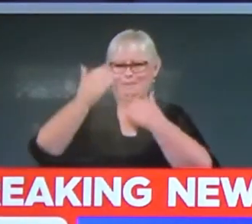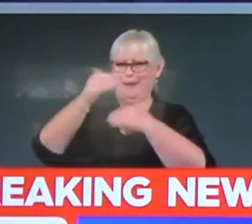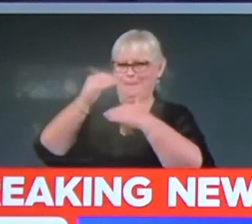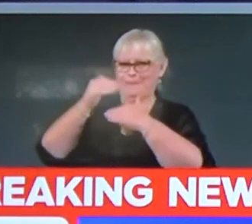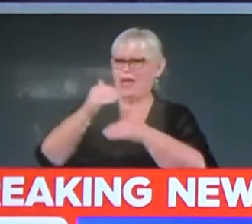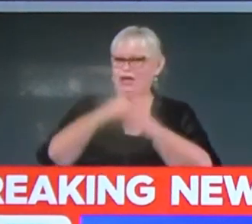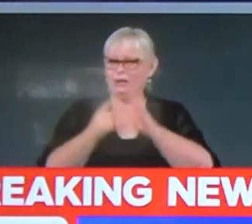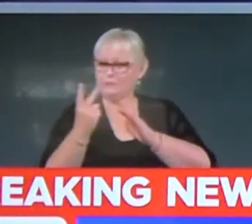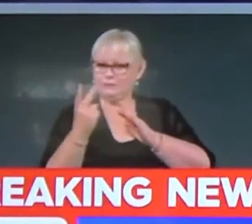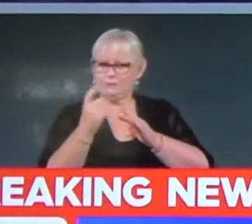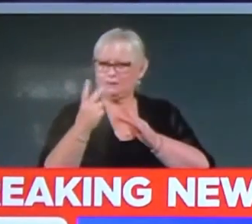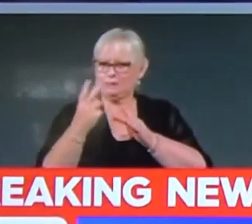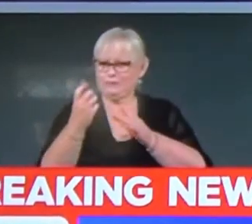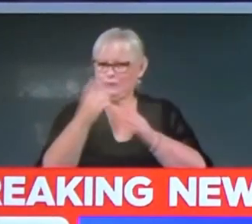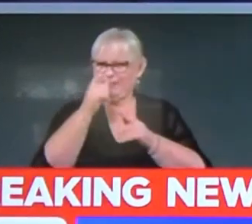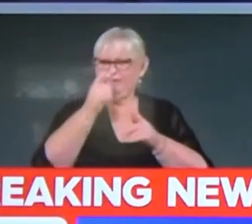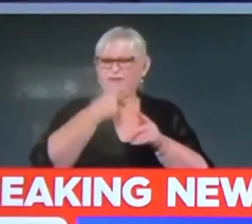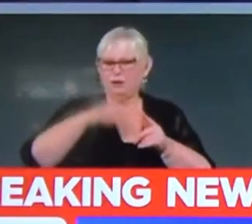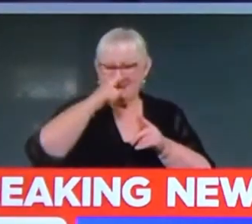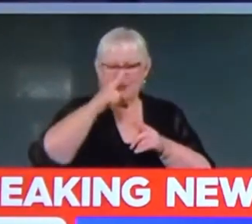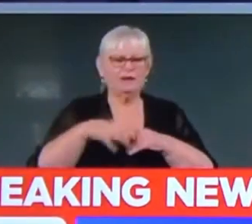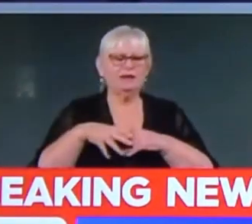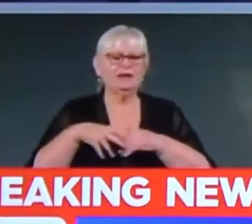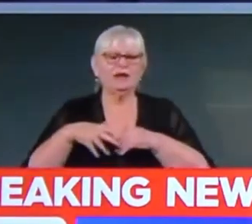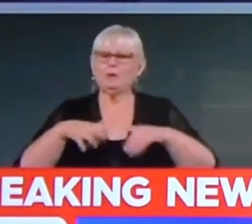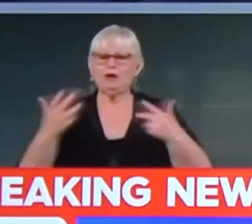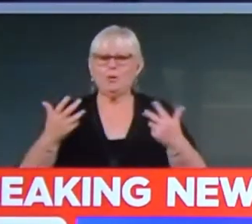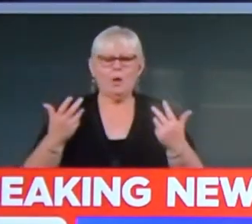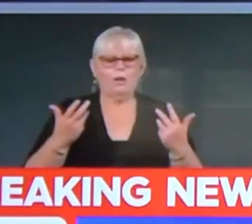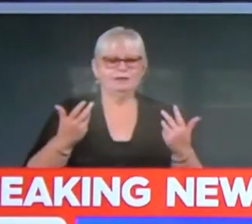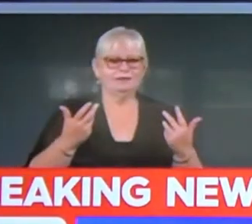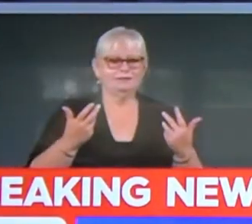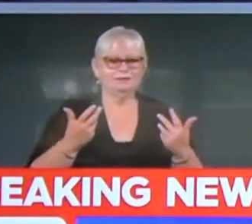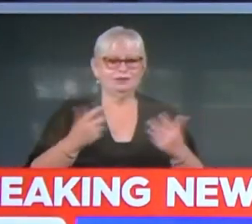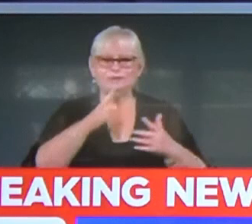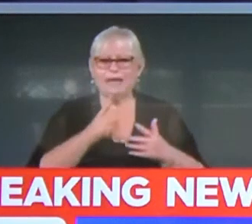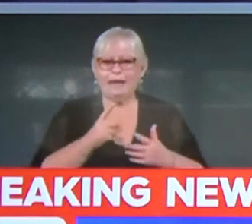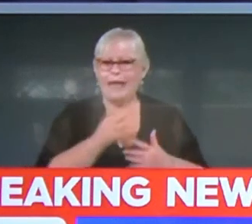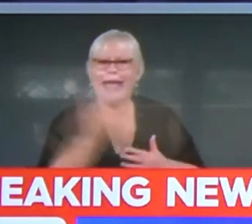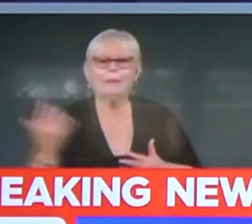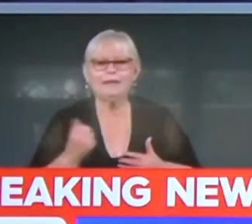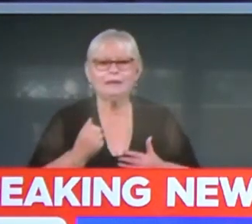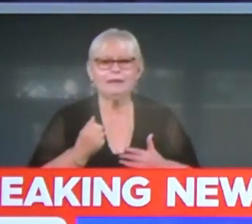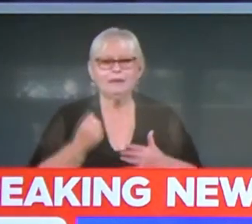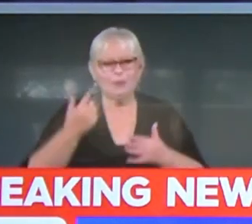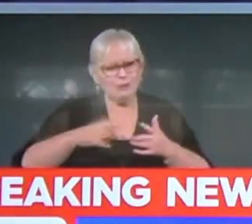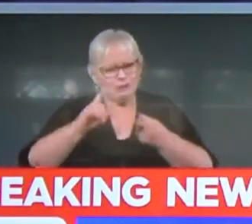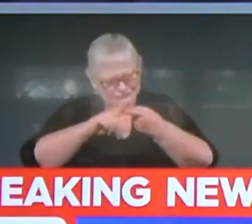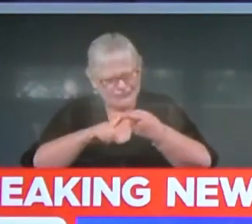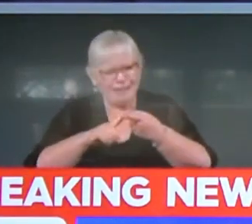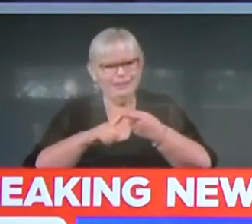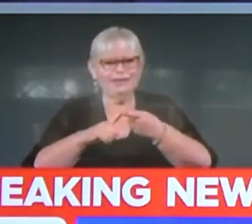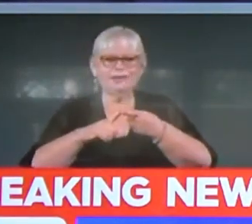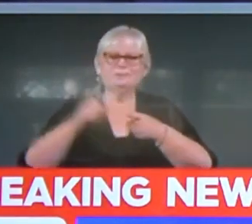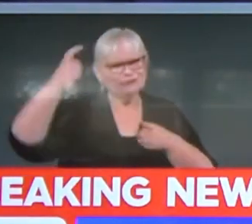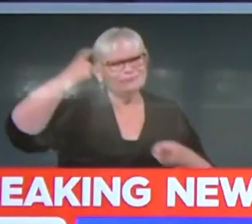very small numbers of guests. We don't want to be overly specific about that. We want Australians to exercise